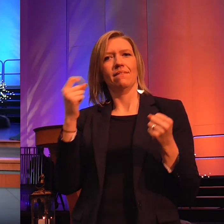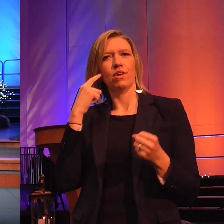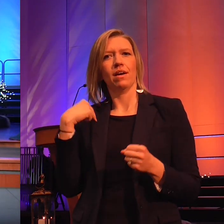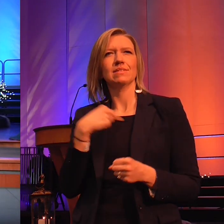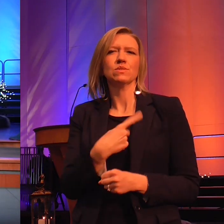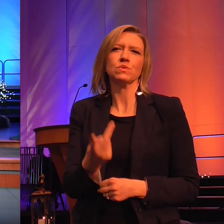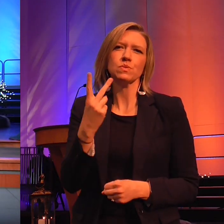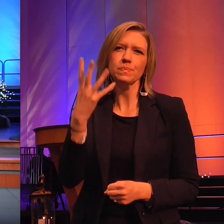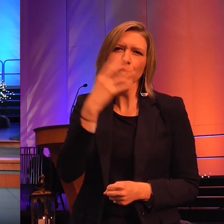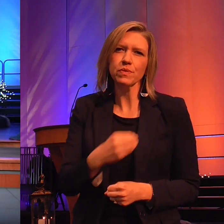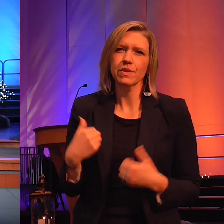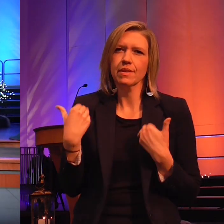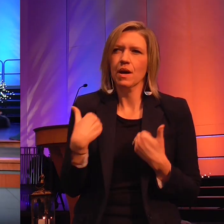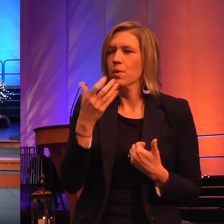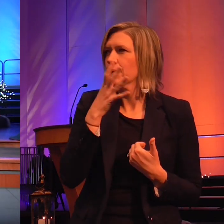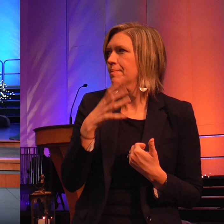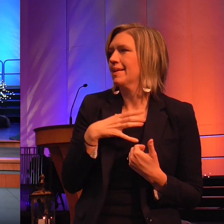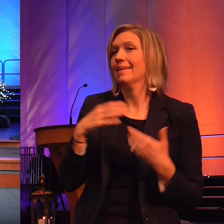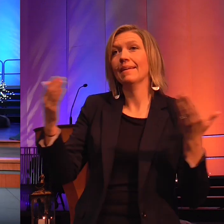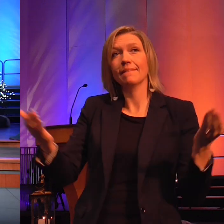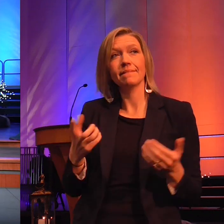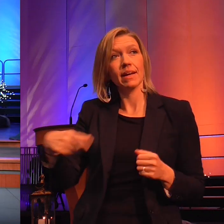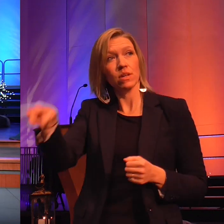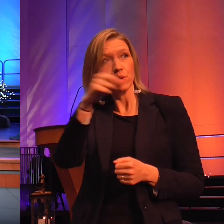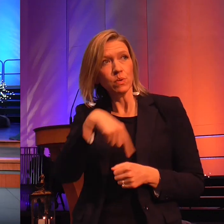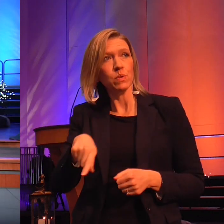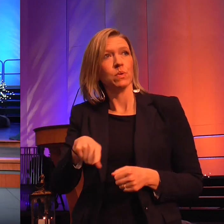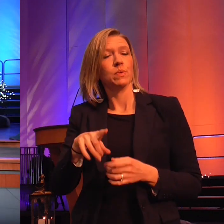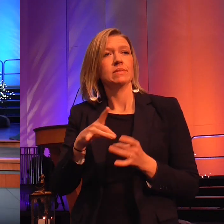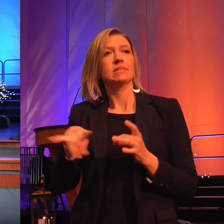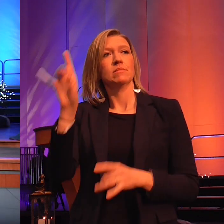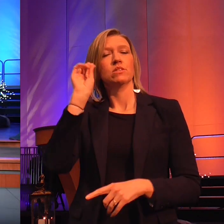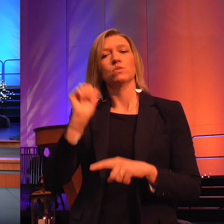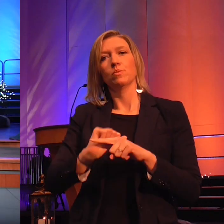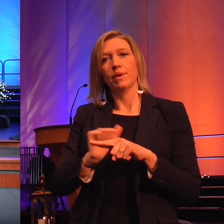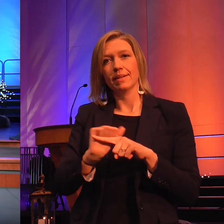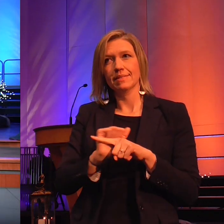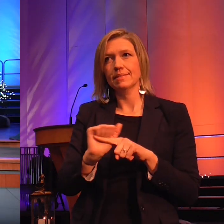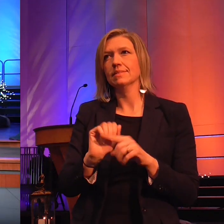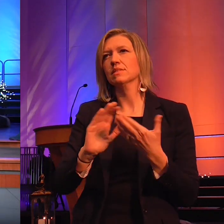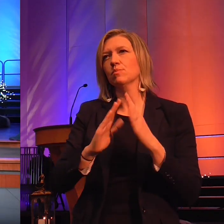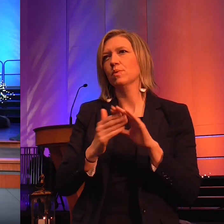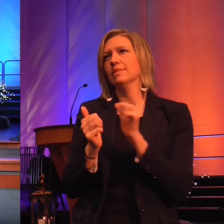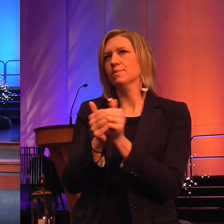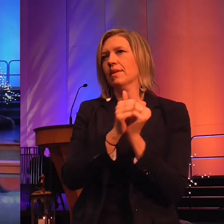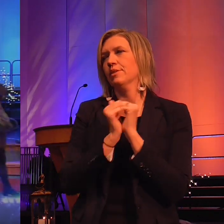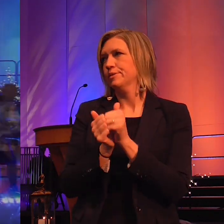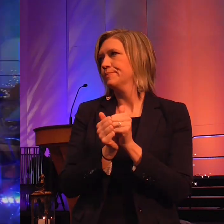young women. So we invite you into spiritual practices community. Let's begin together.